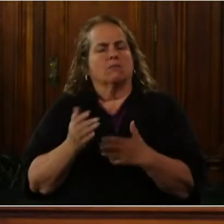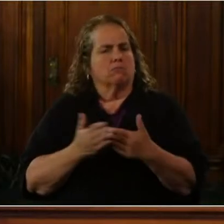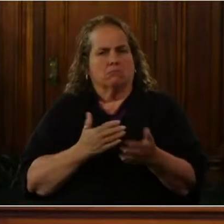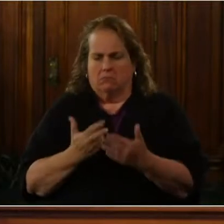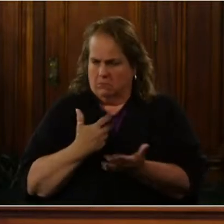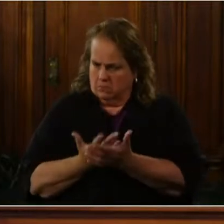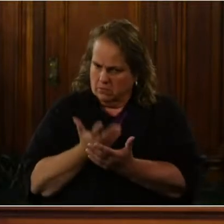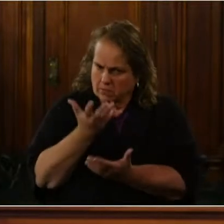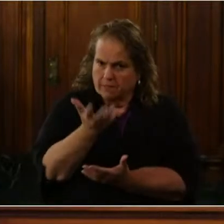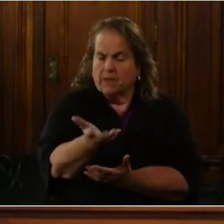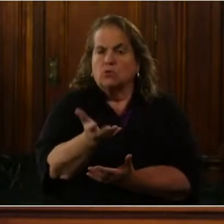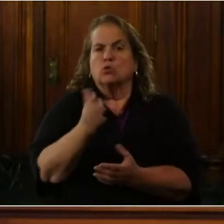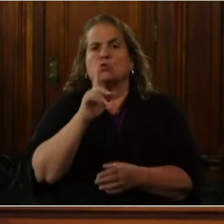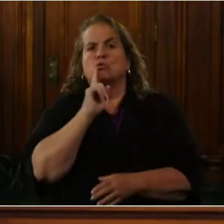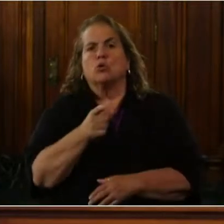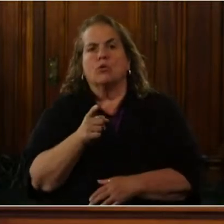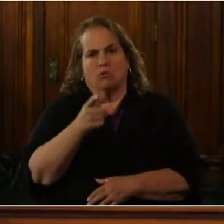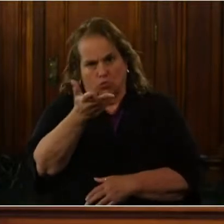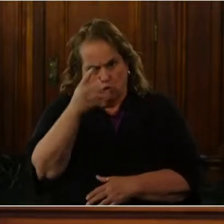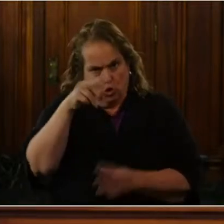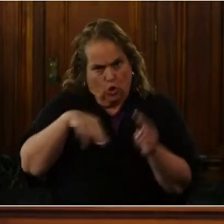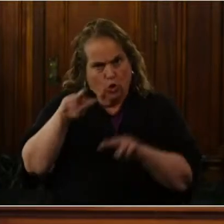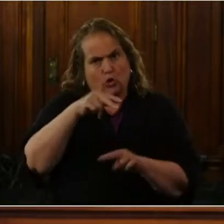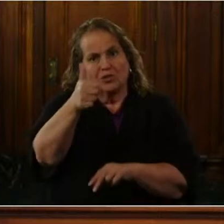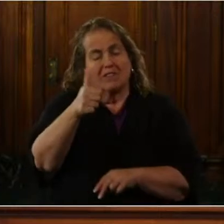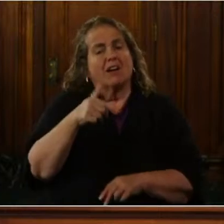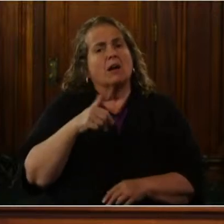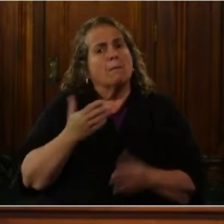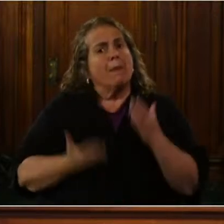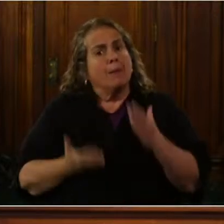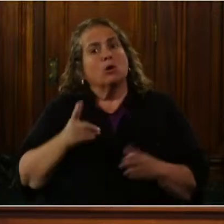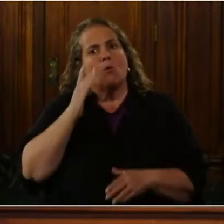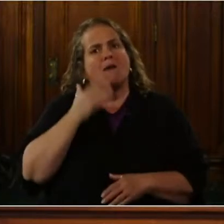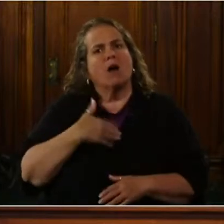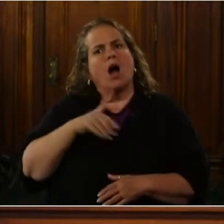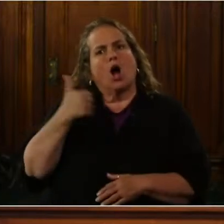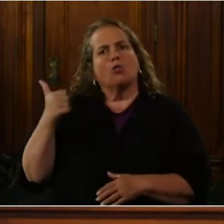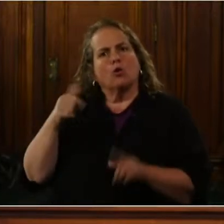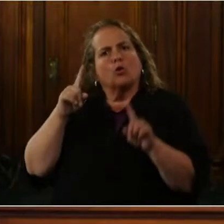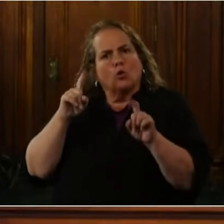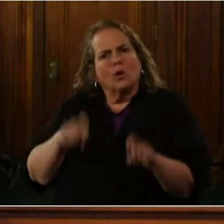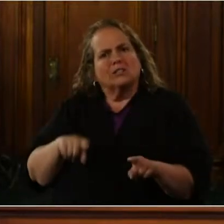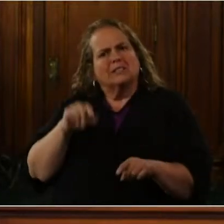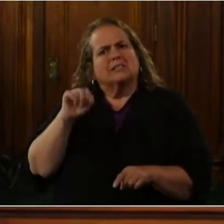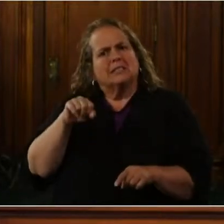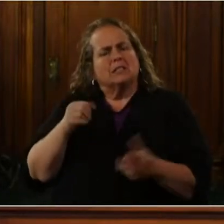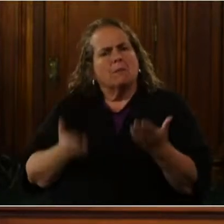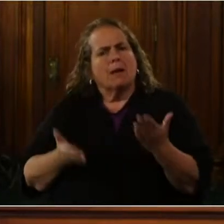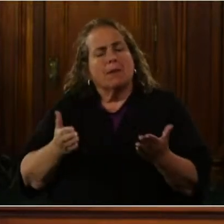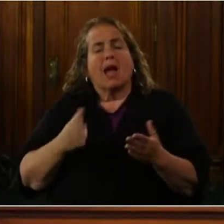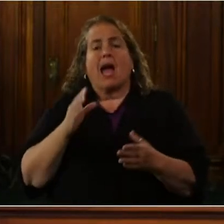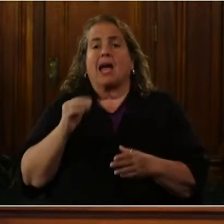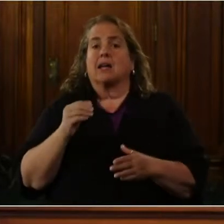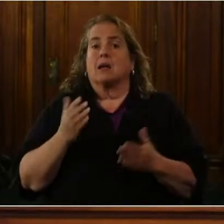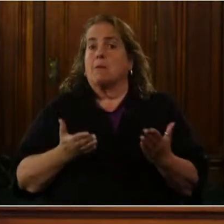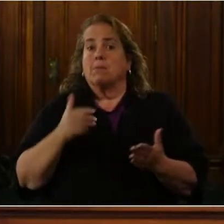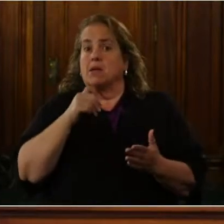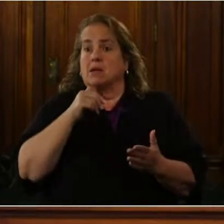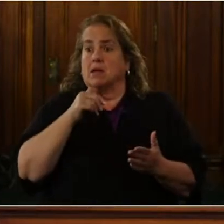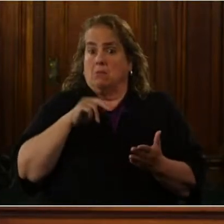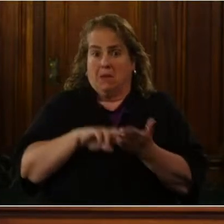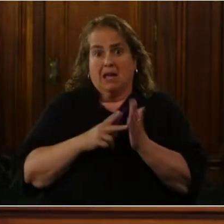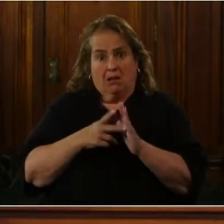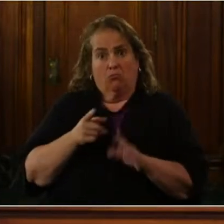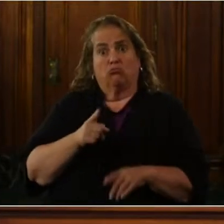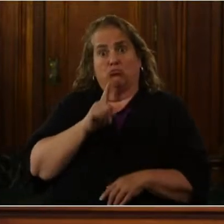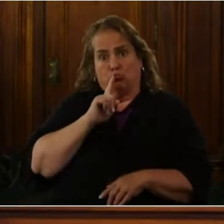all that's in, it doesn't mean that there won't be other questions, and it doesn't mean that those questions aren't valid and